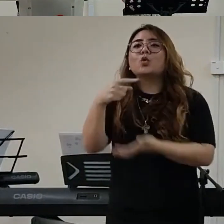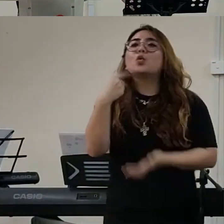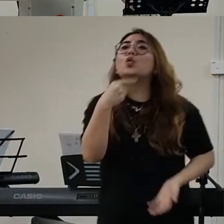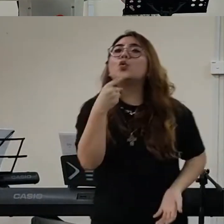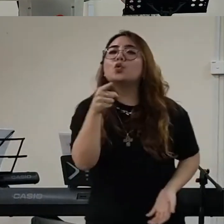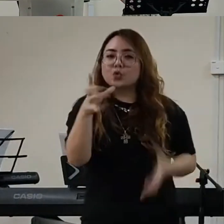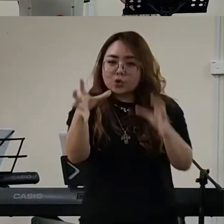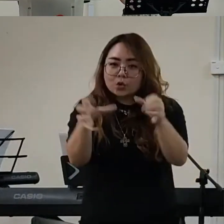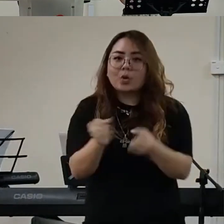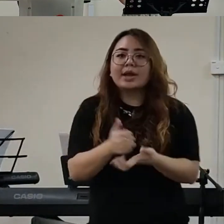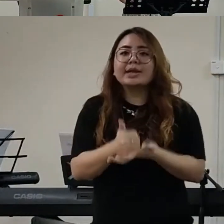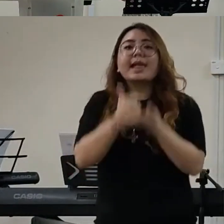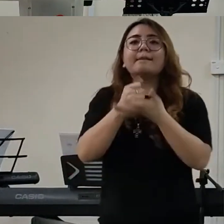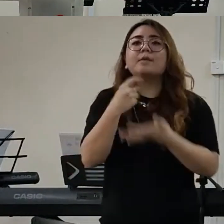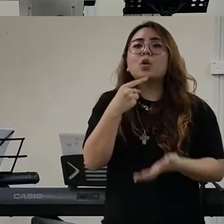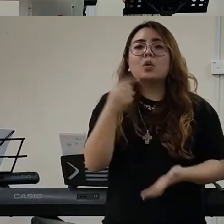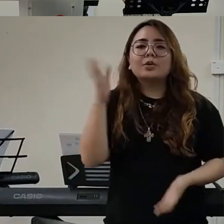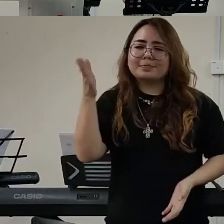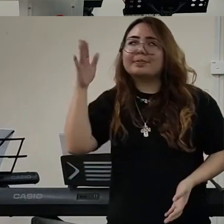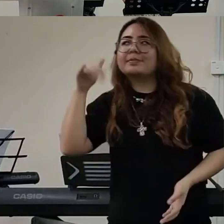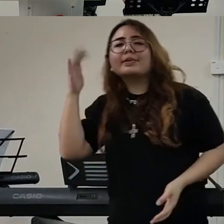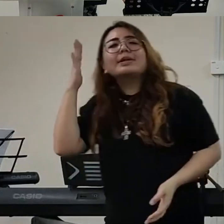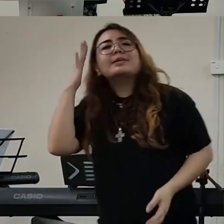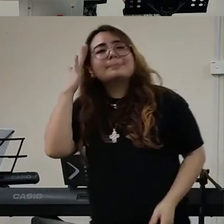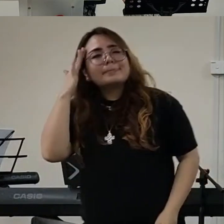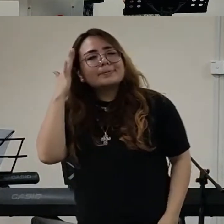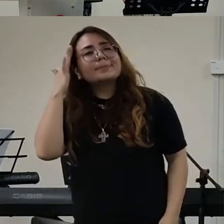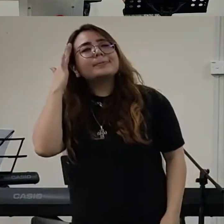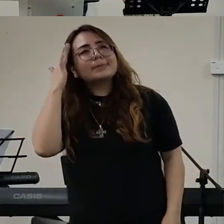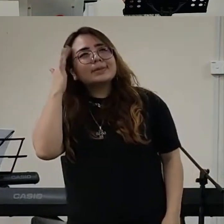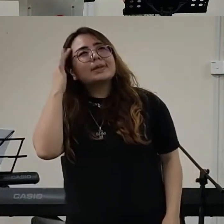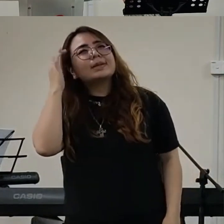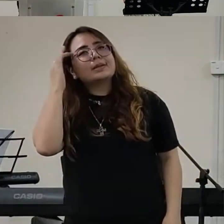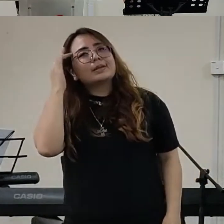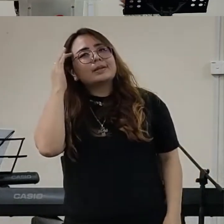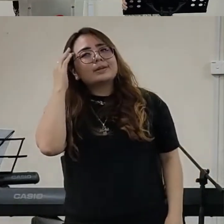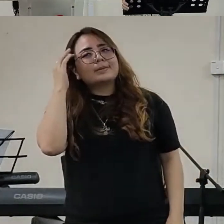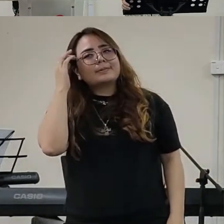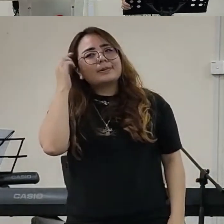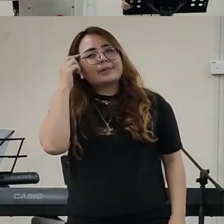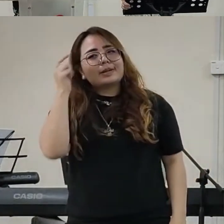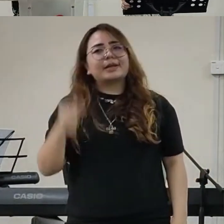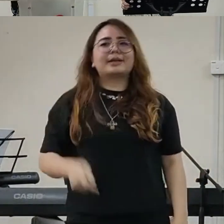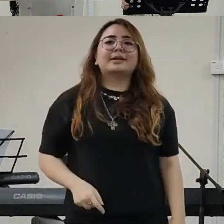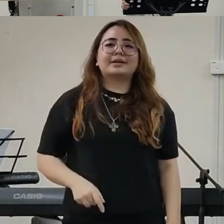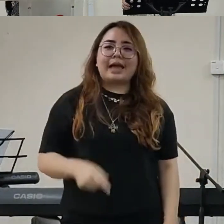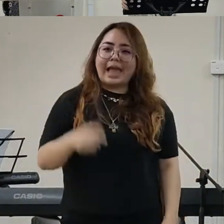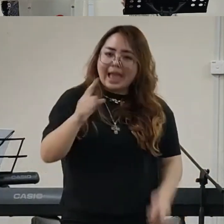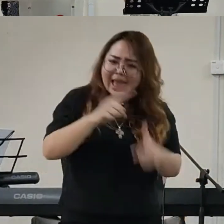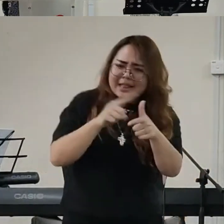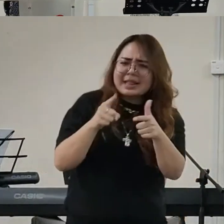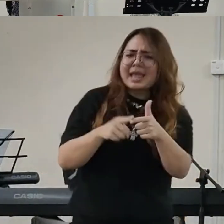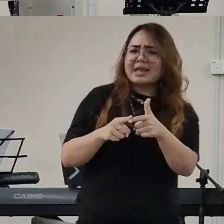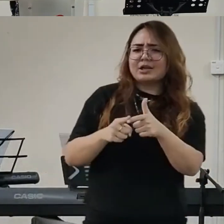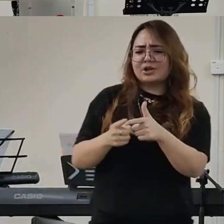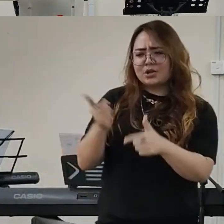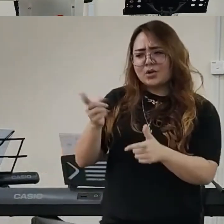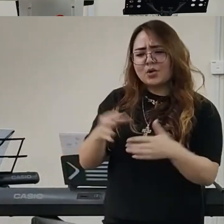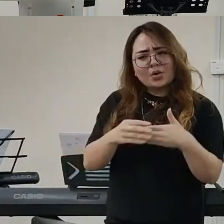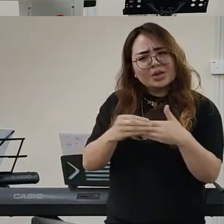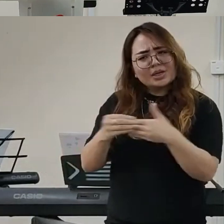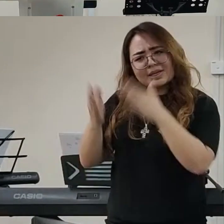amen?So in Ezekiel 34, you will learn, oh, this is how the biblical way to shepherd my